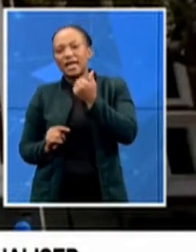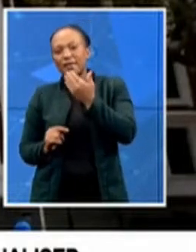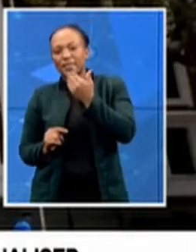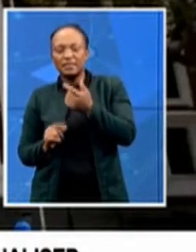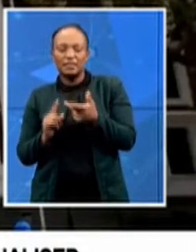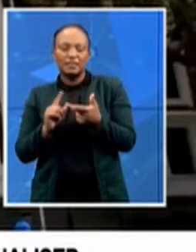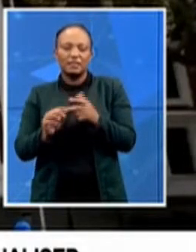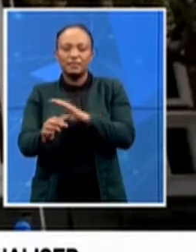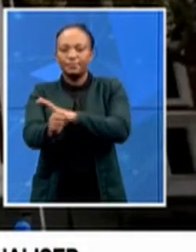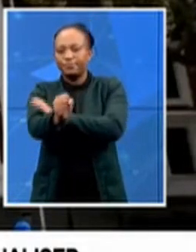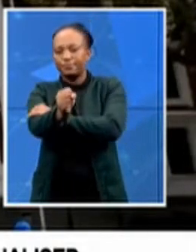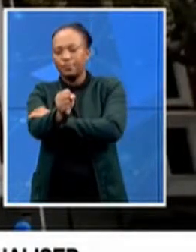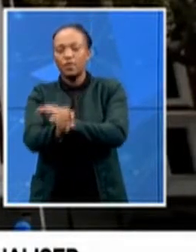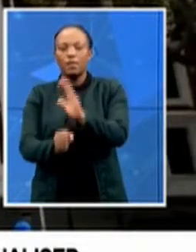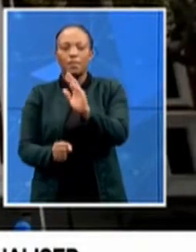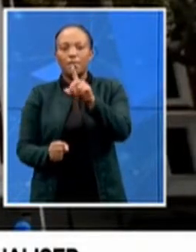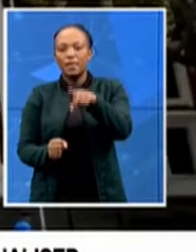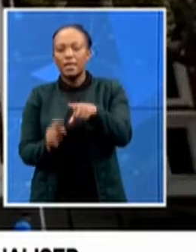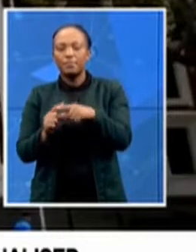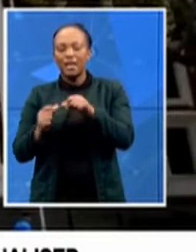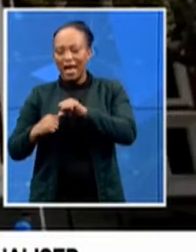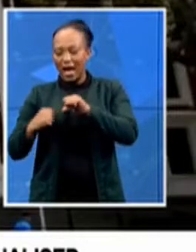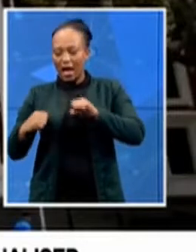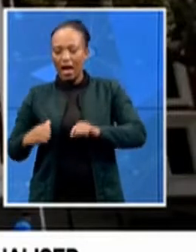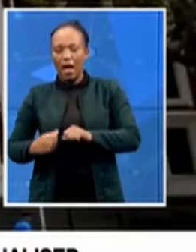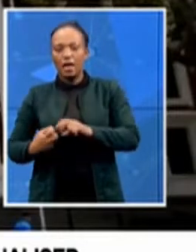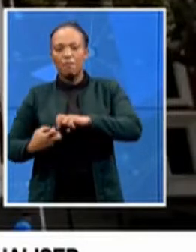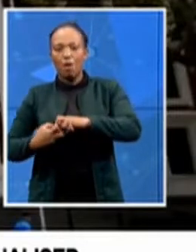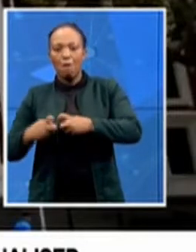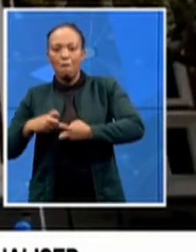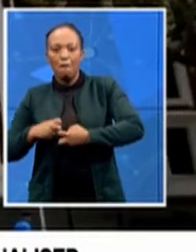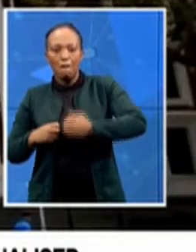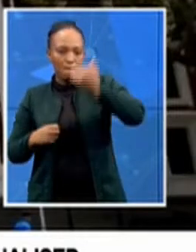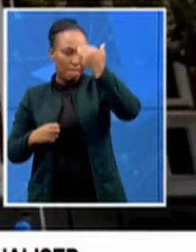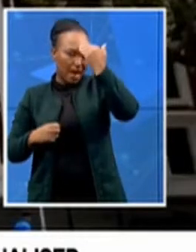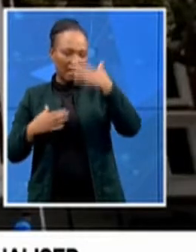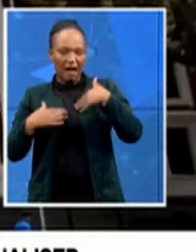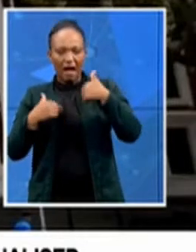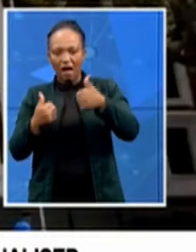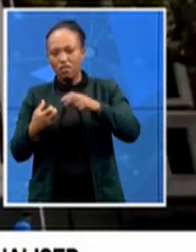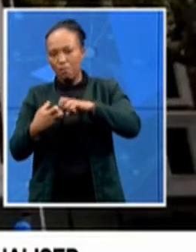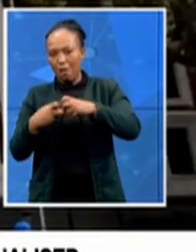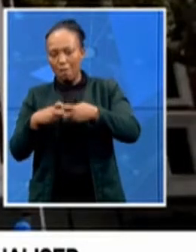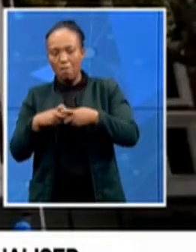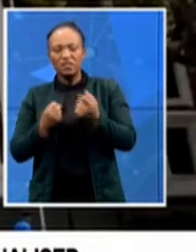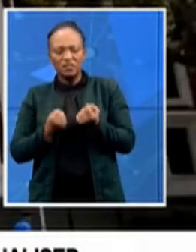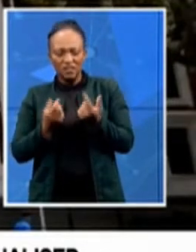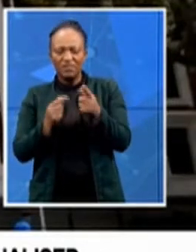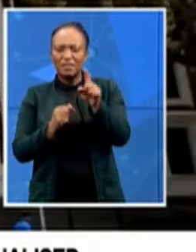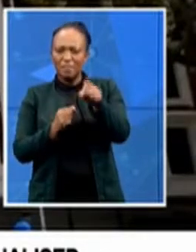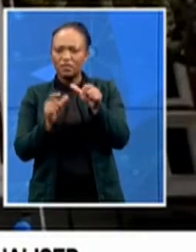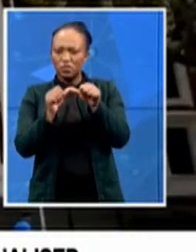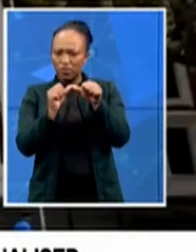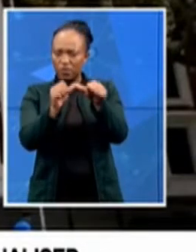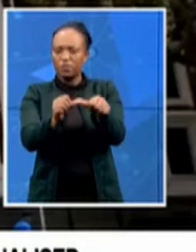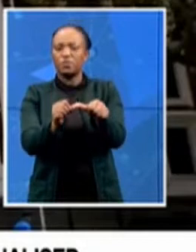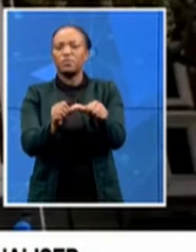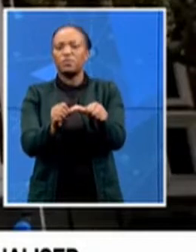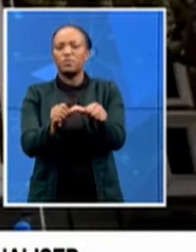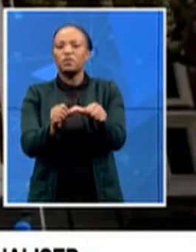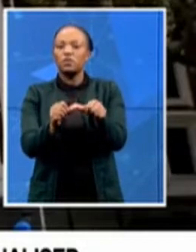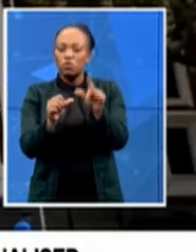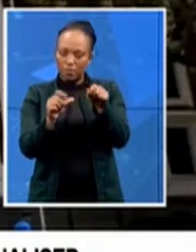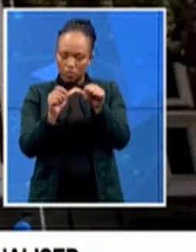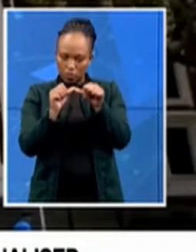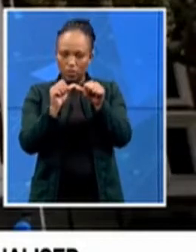illness, cancers, all the cancers are still there with us. So let us all continue to use our health services to make